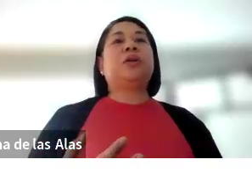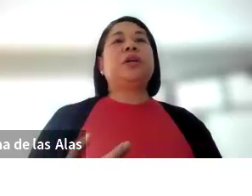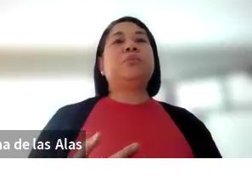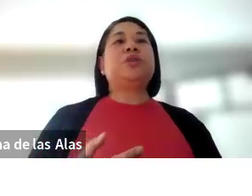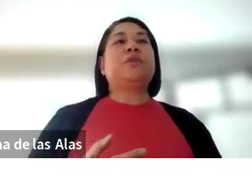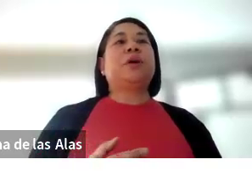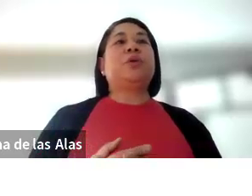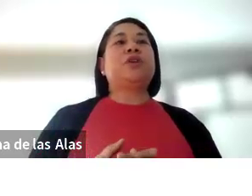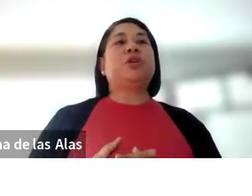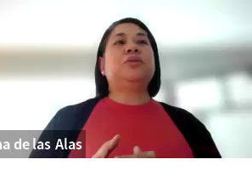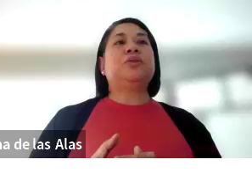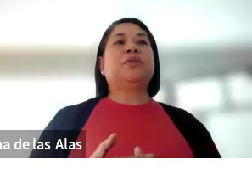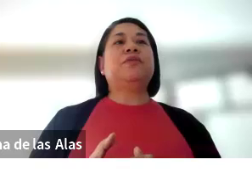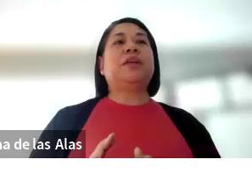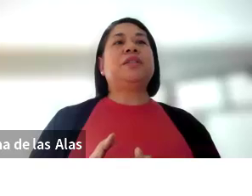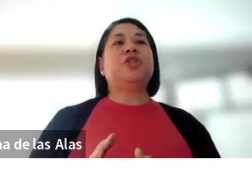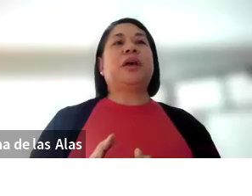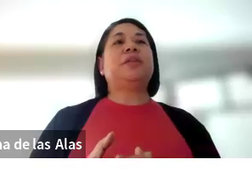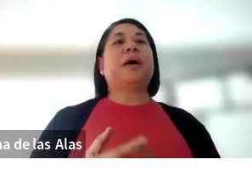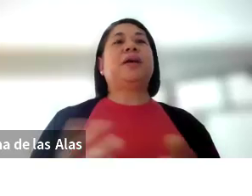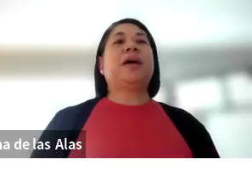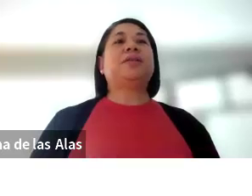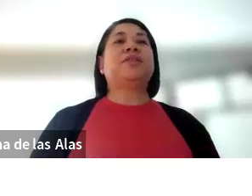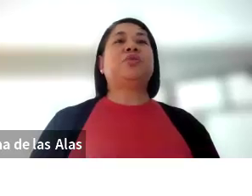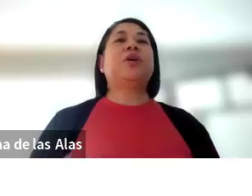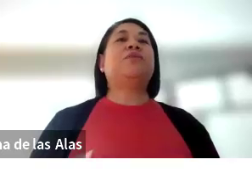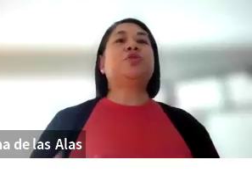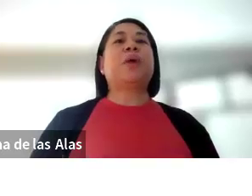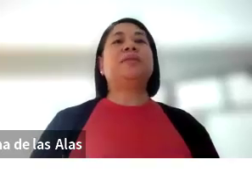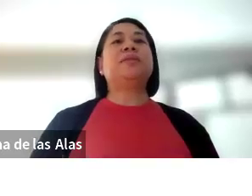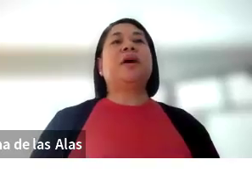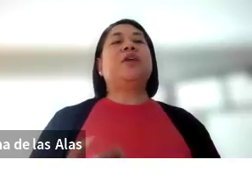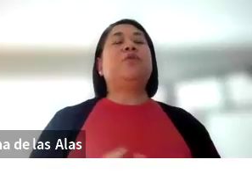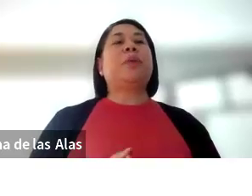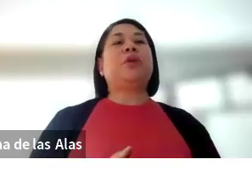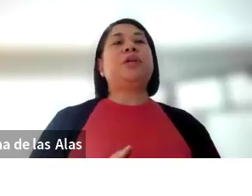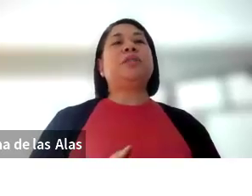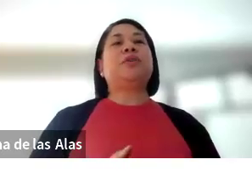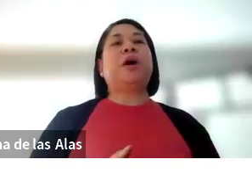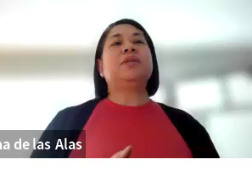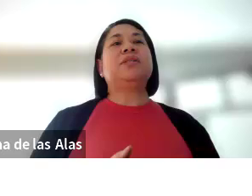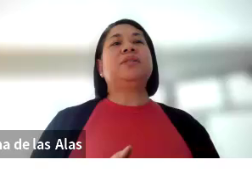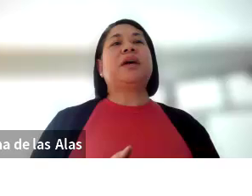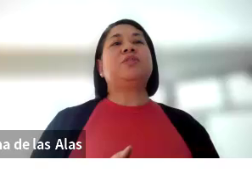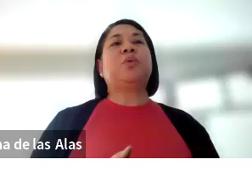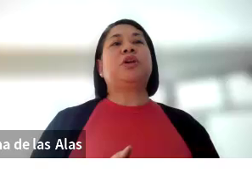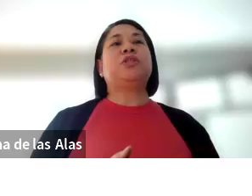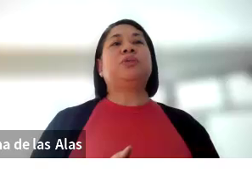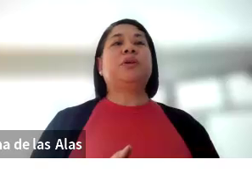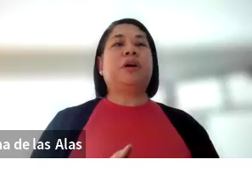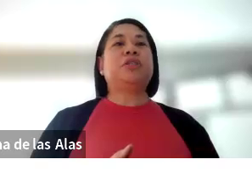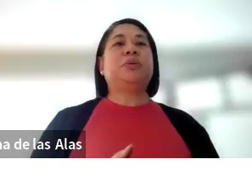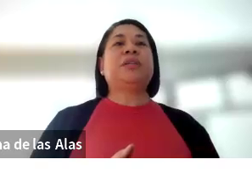data modeling, multivariate regression, survey validation, and thematic analysis to uncover trends, inform equity-centered policies, and